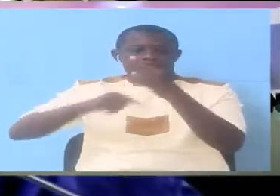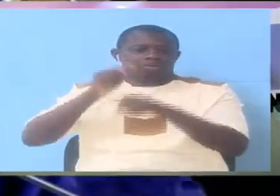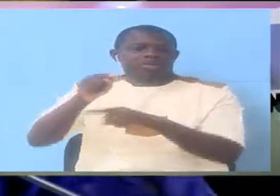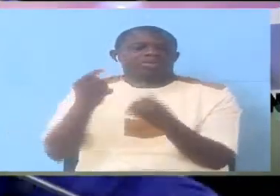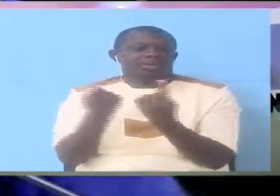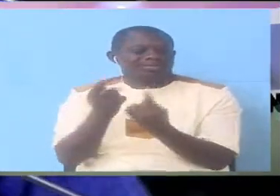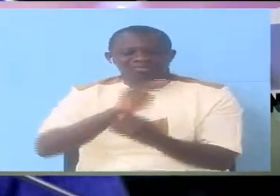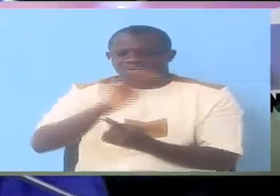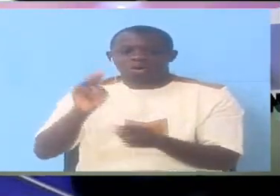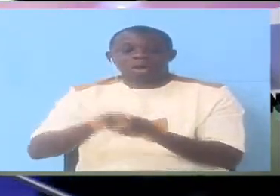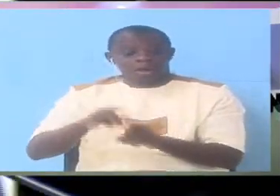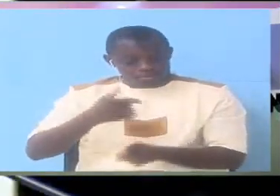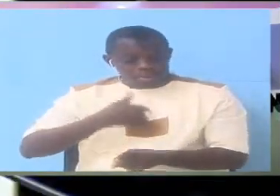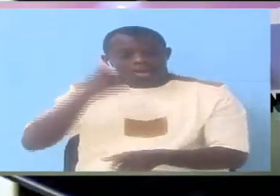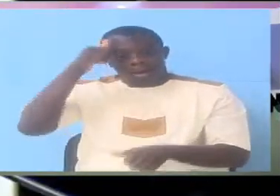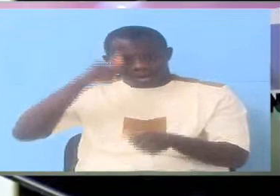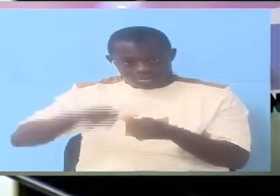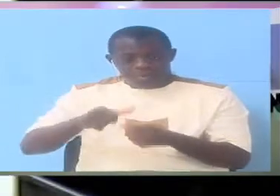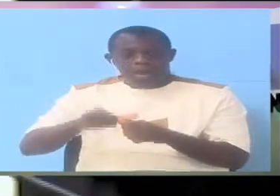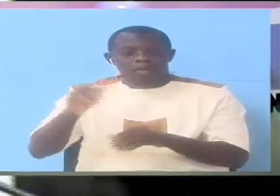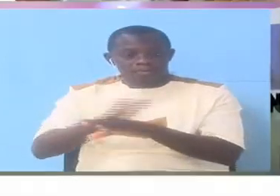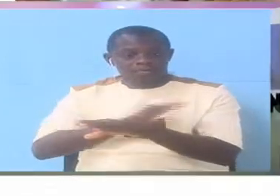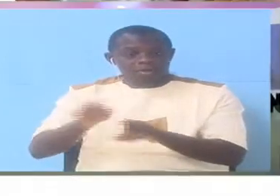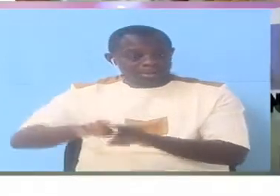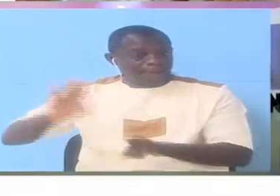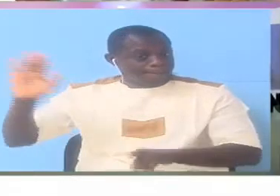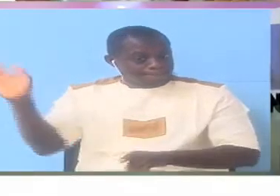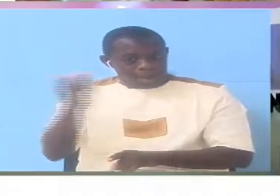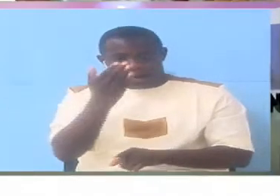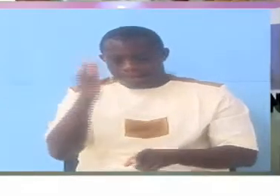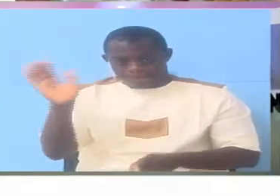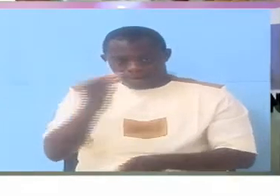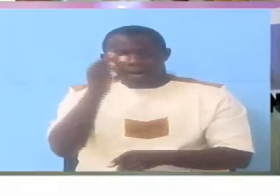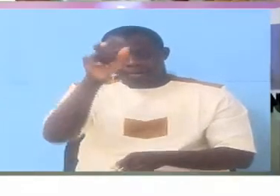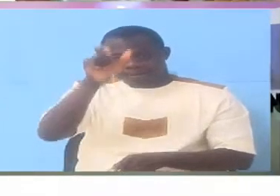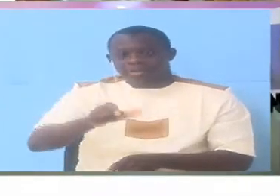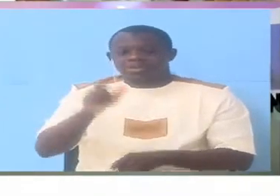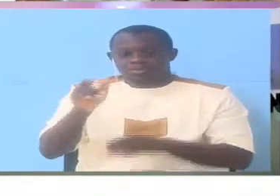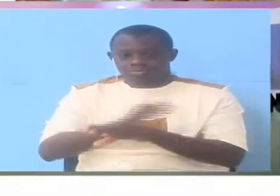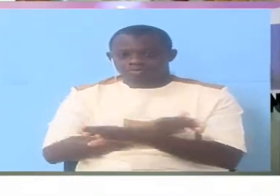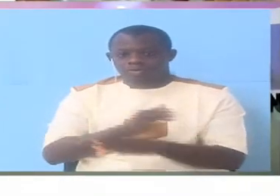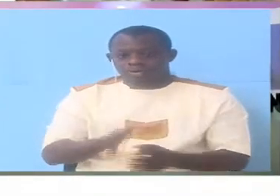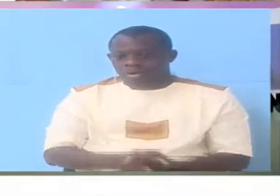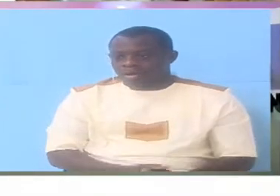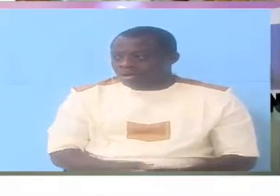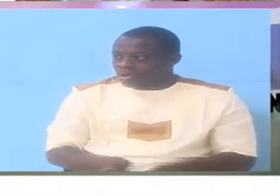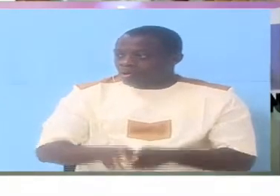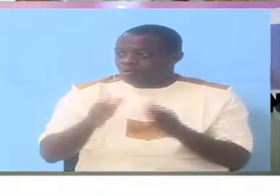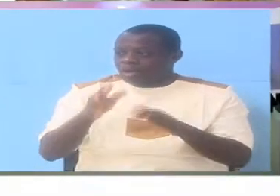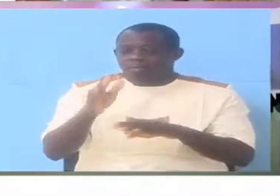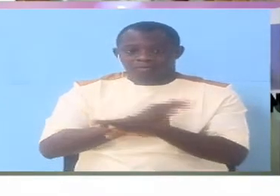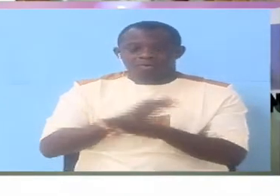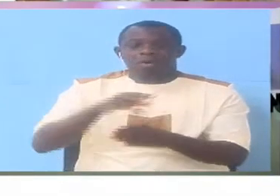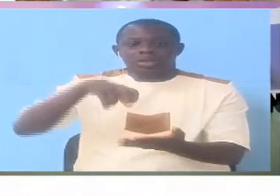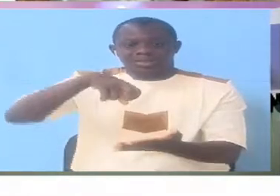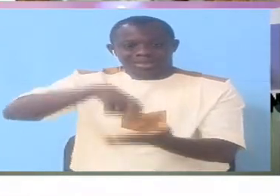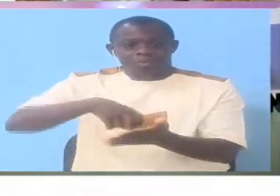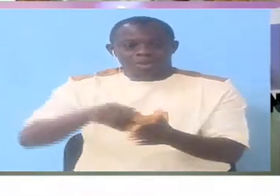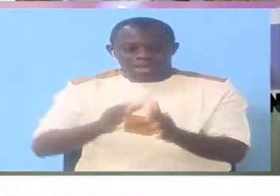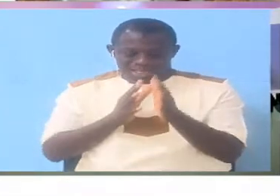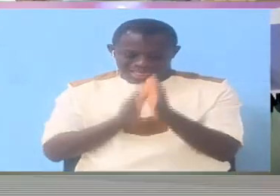akitulo mo dala ay ninka because ibe nyoiri na teng. I did not avert my mind to them, but I can